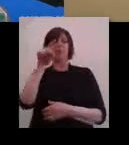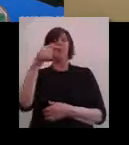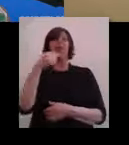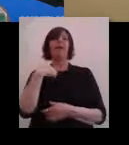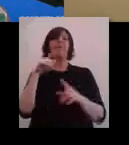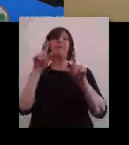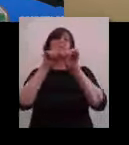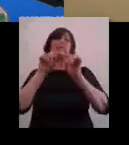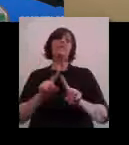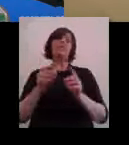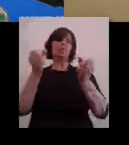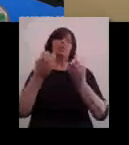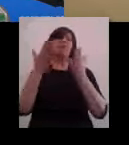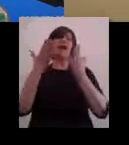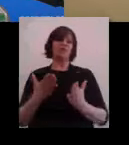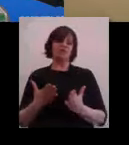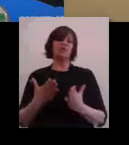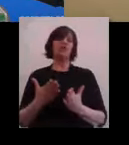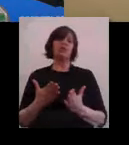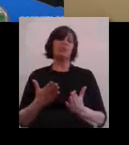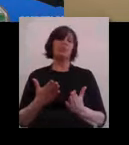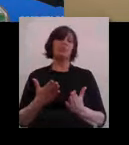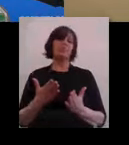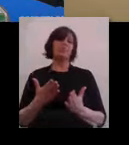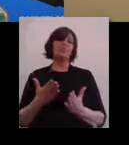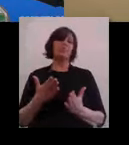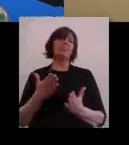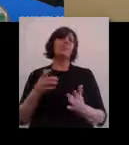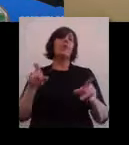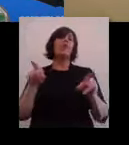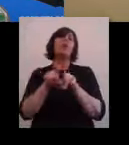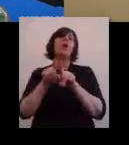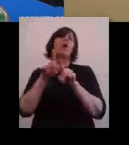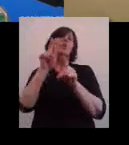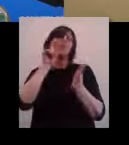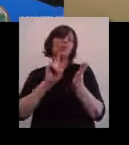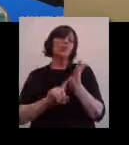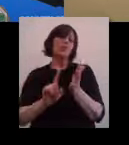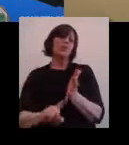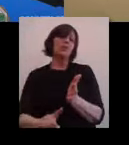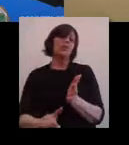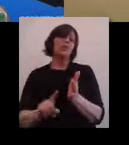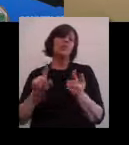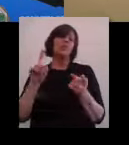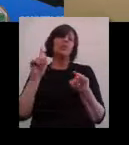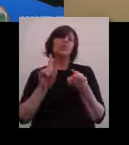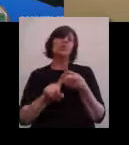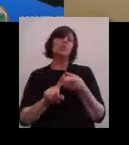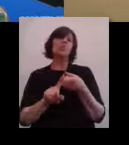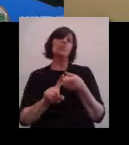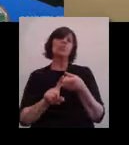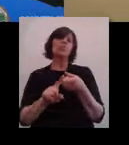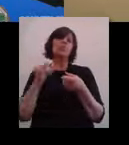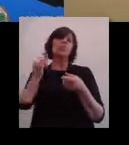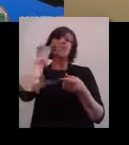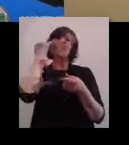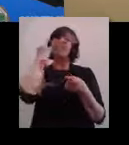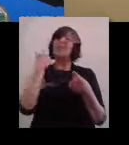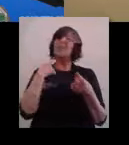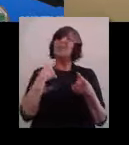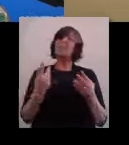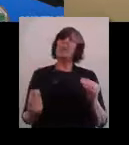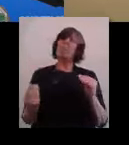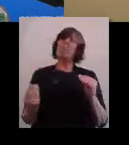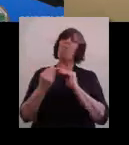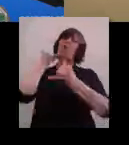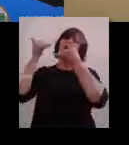and can give updates. And we'll also look into, Ashley, whether there's been an increase of calls to crisis services and